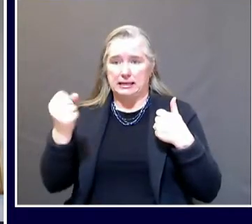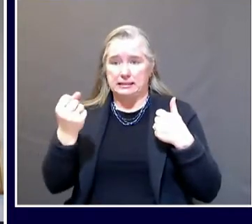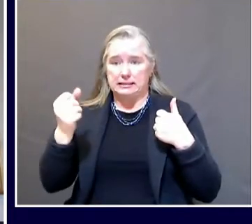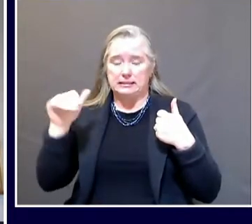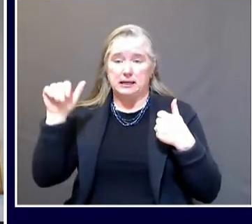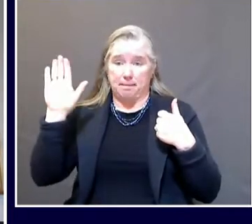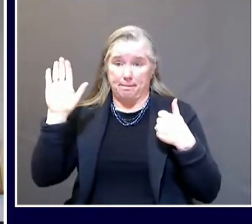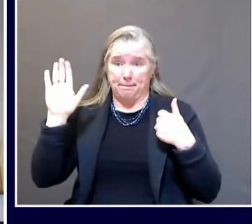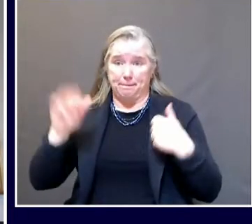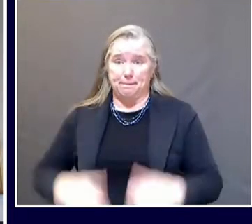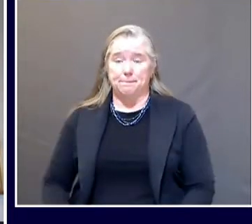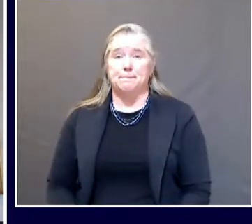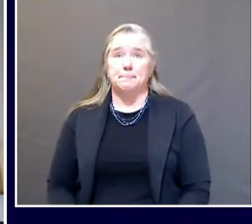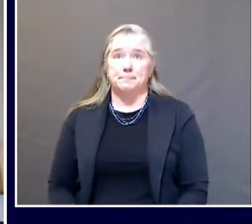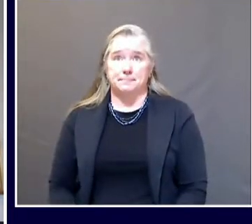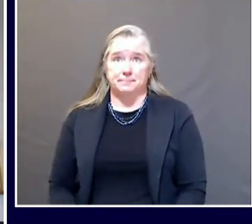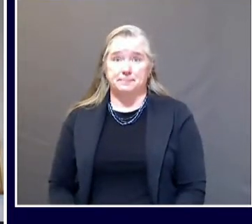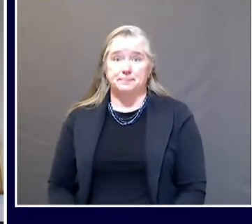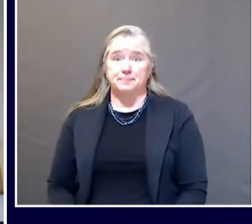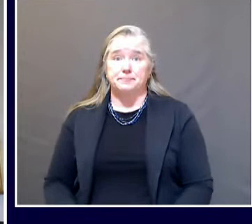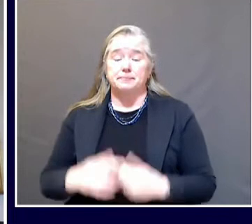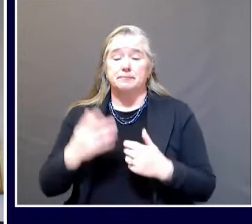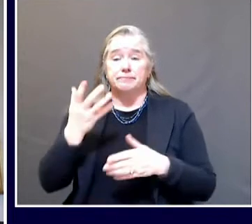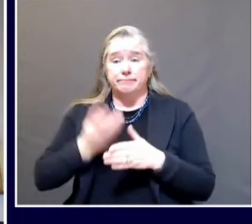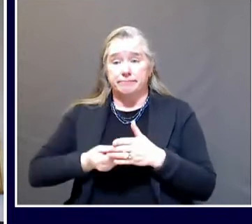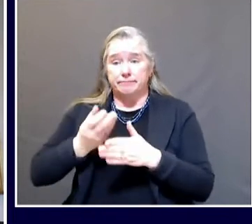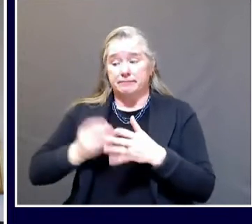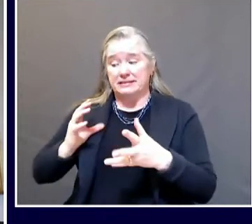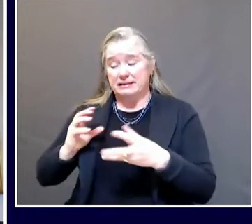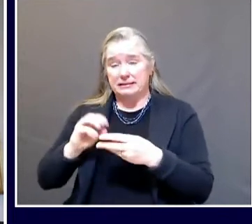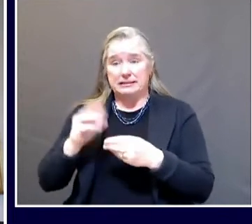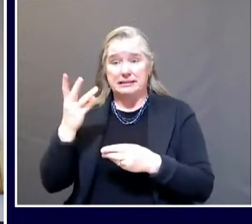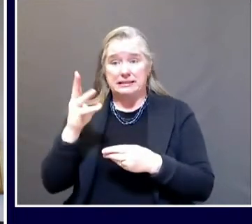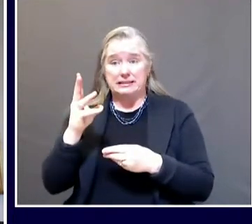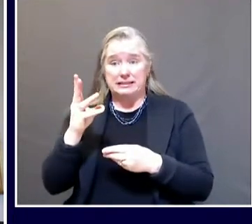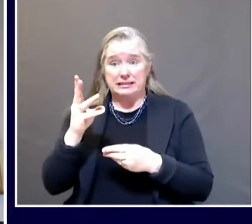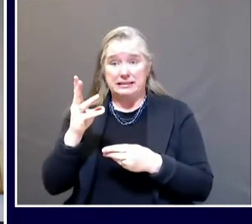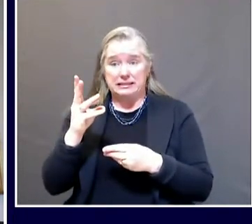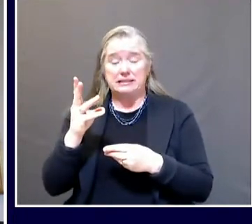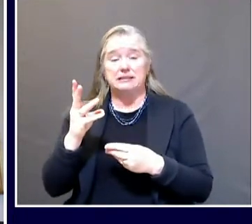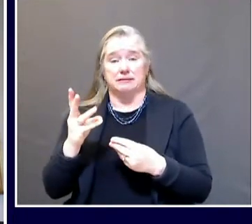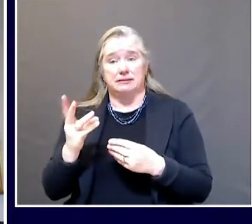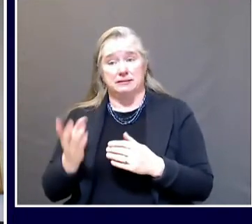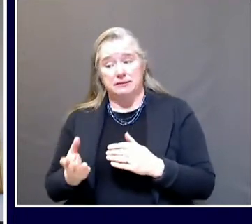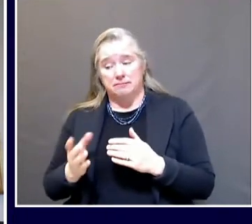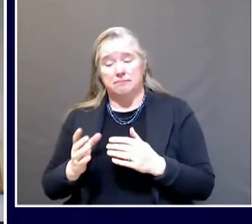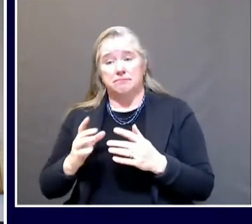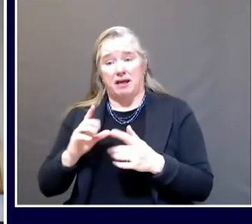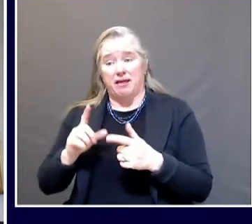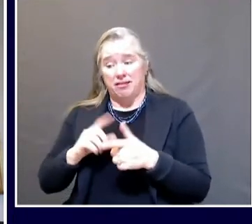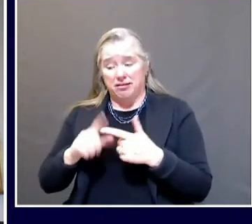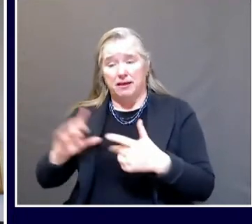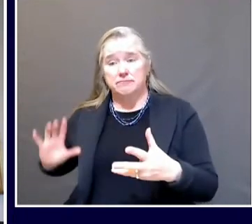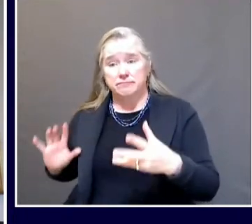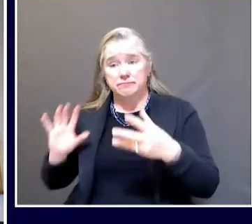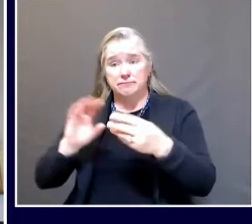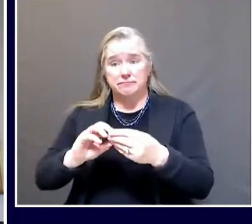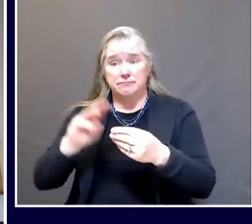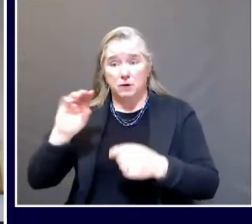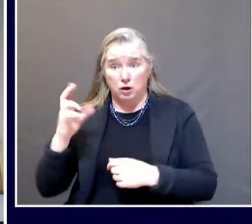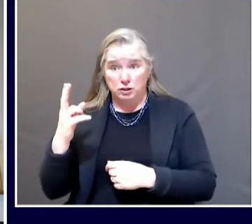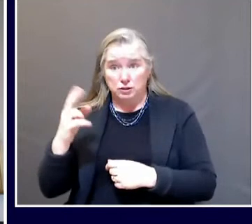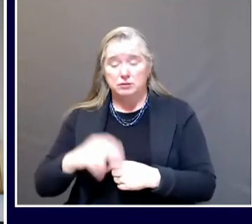older. Their passings bring to the total number of deaths associated with COVID-19 in Maine to